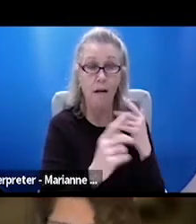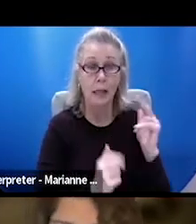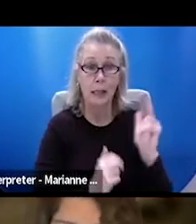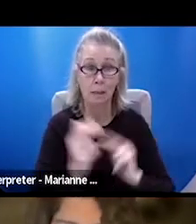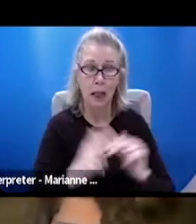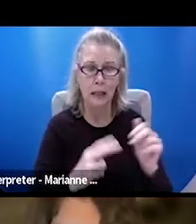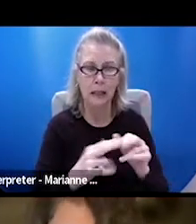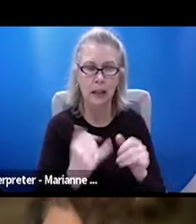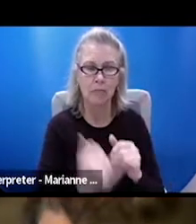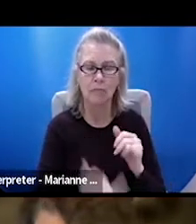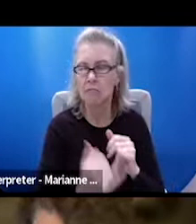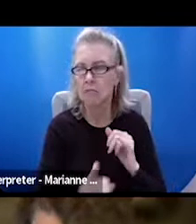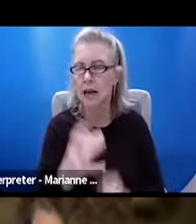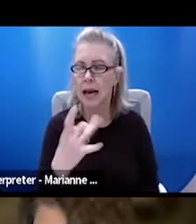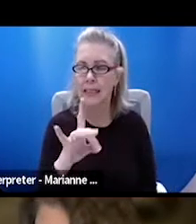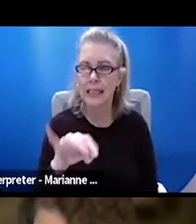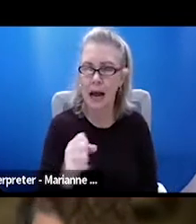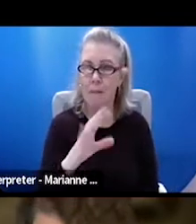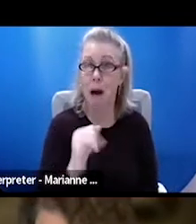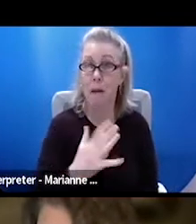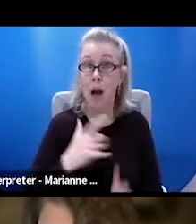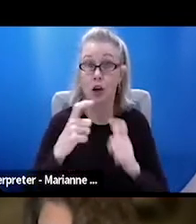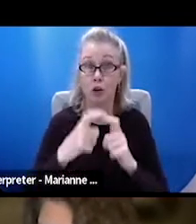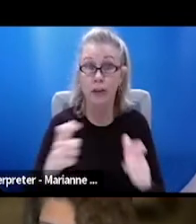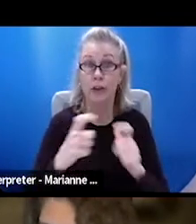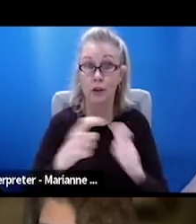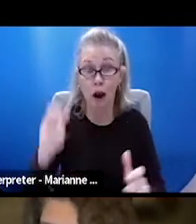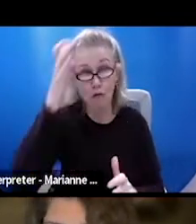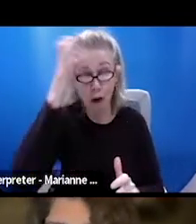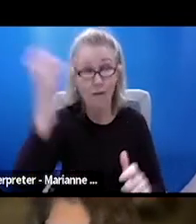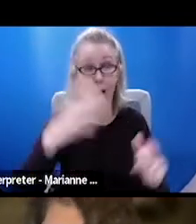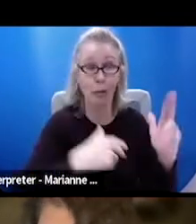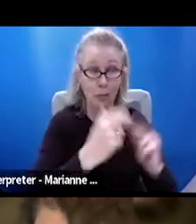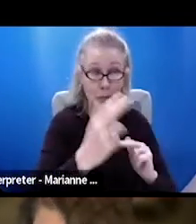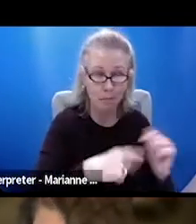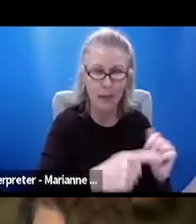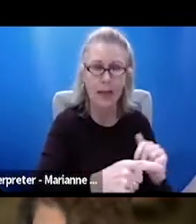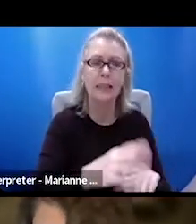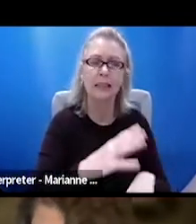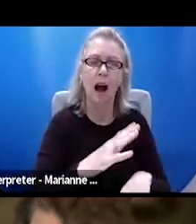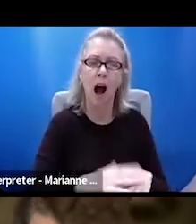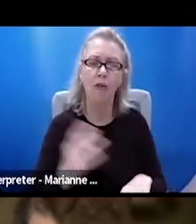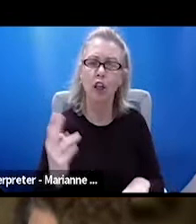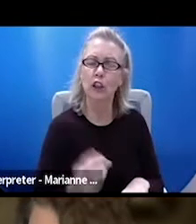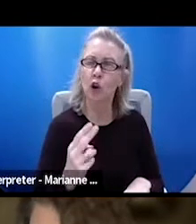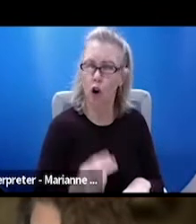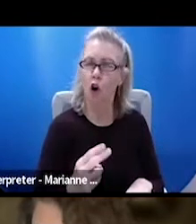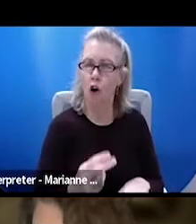the late 1880s by my great-great-grandfather, and it lies on the historic Jerusalem-Hebron